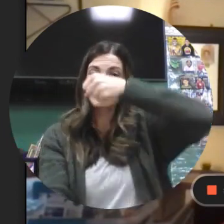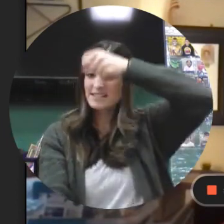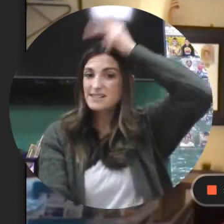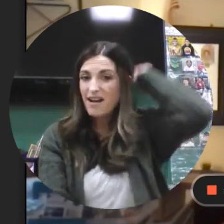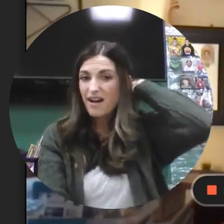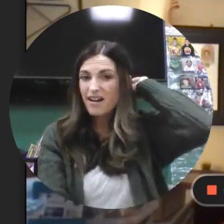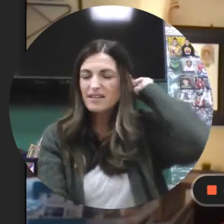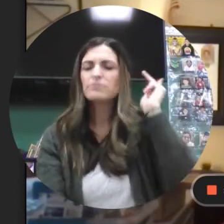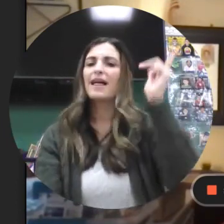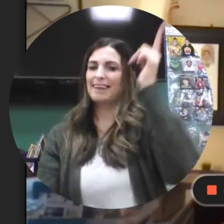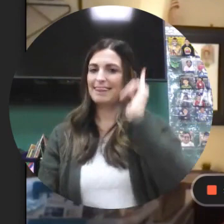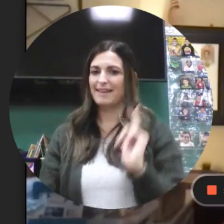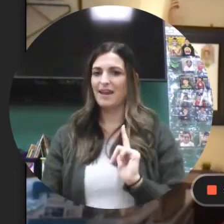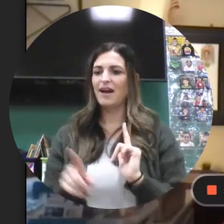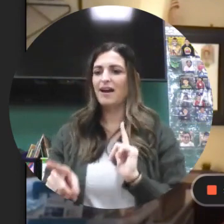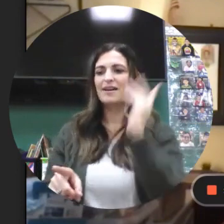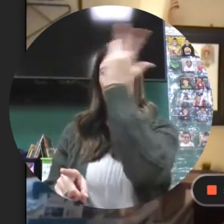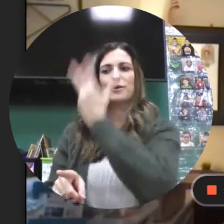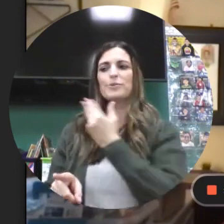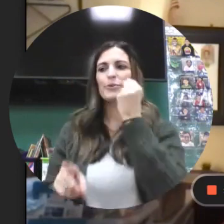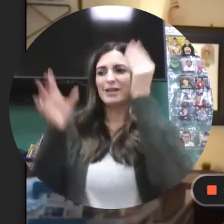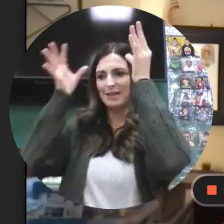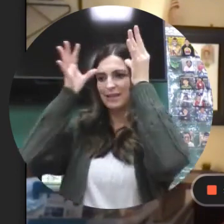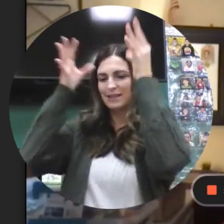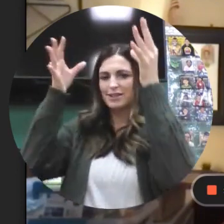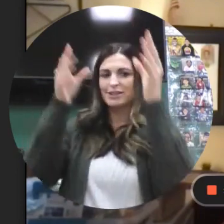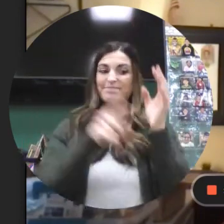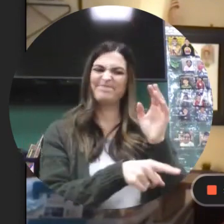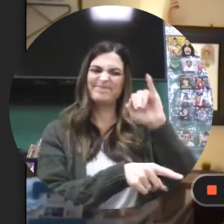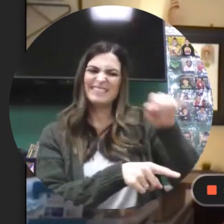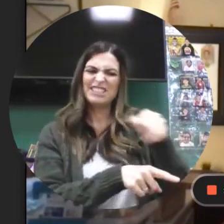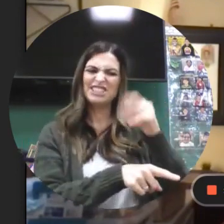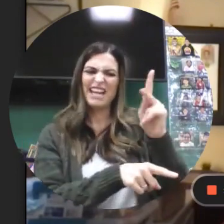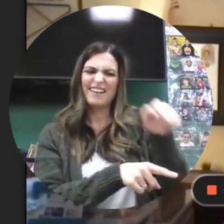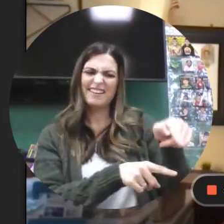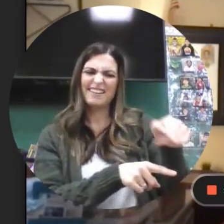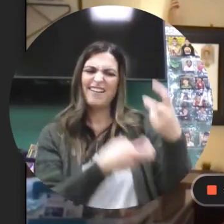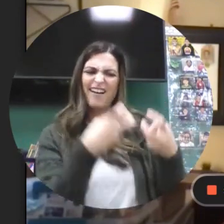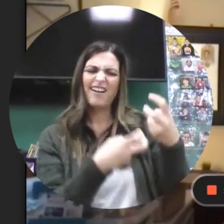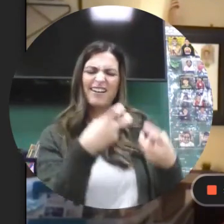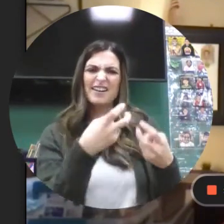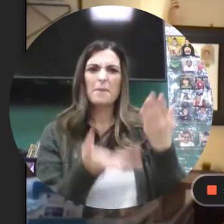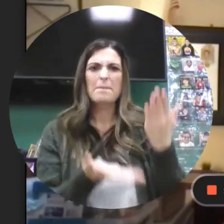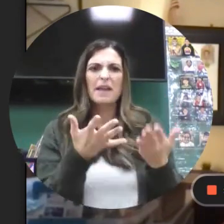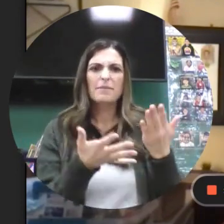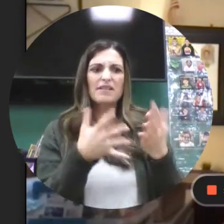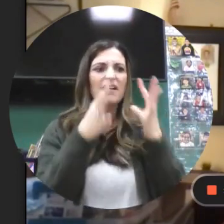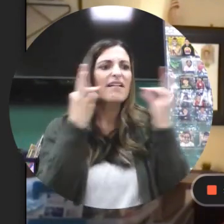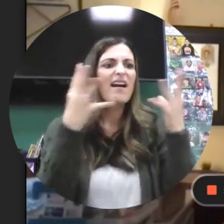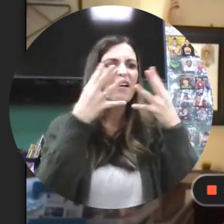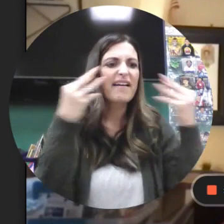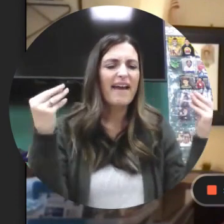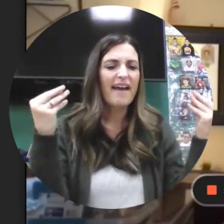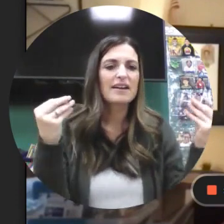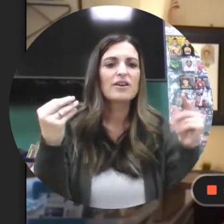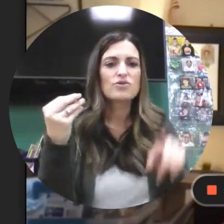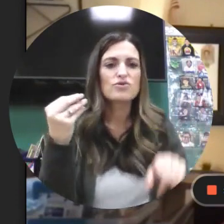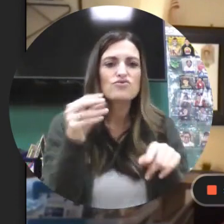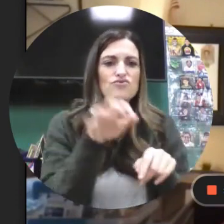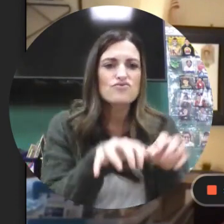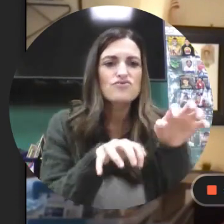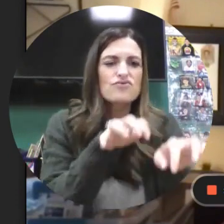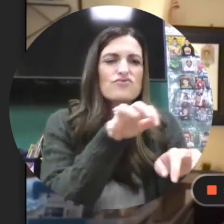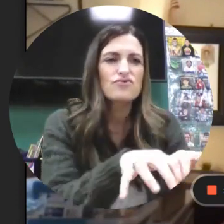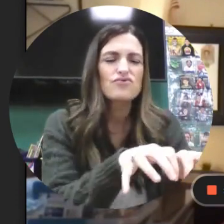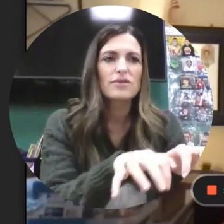like a pretty deer. And Jack, he was a hard one. Maybe a bobcat hunting by himself, or a red squirrel